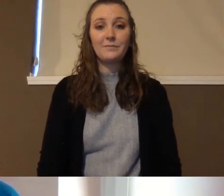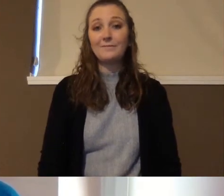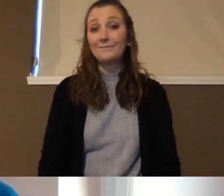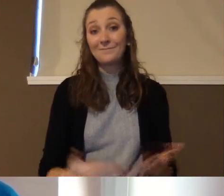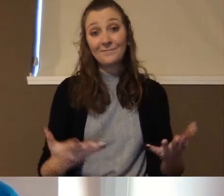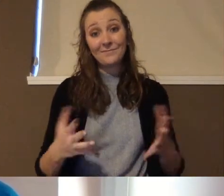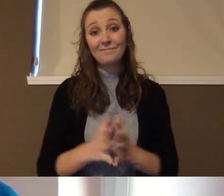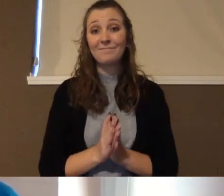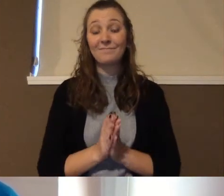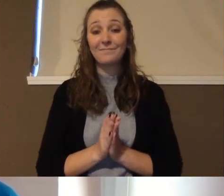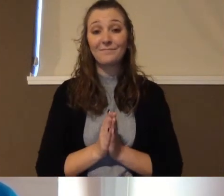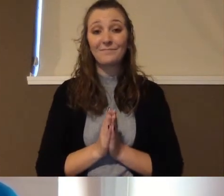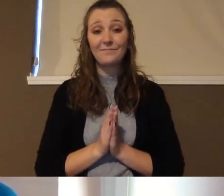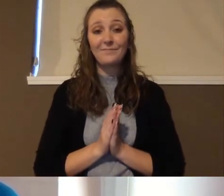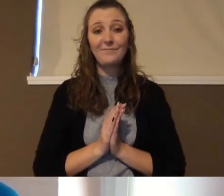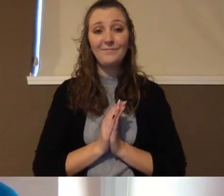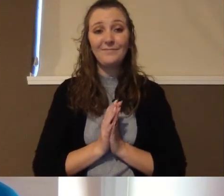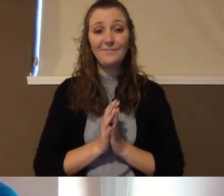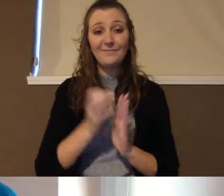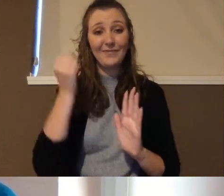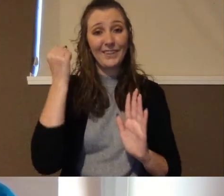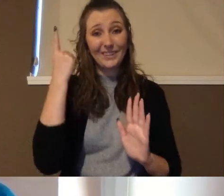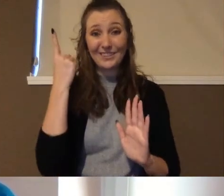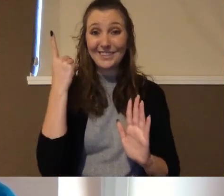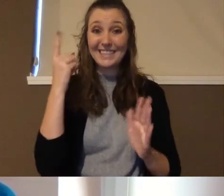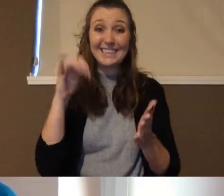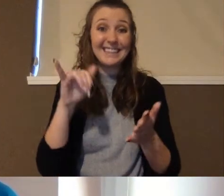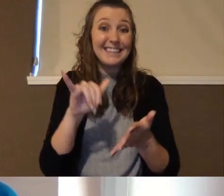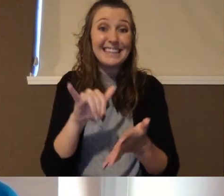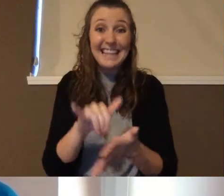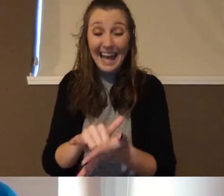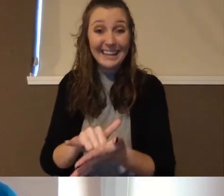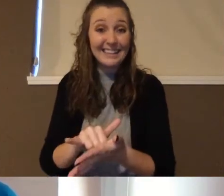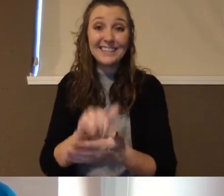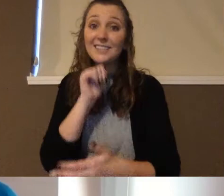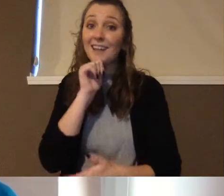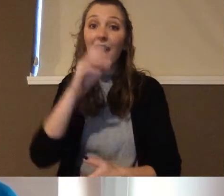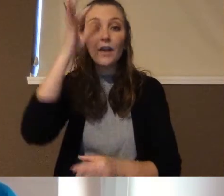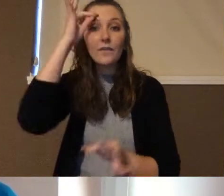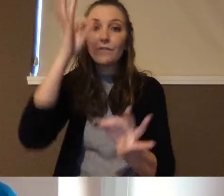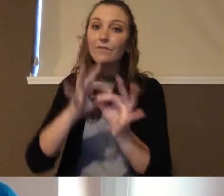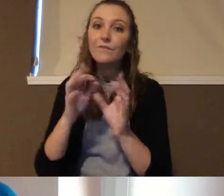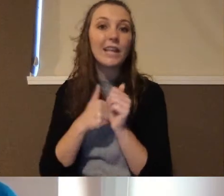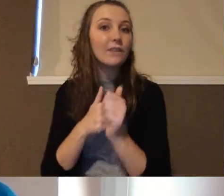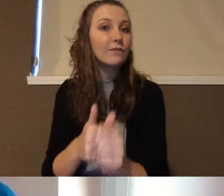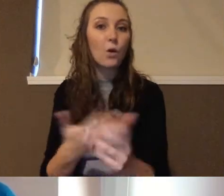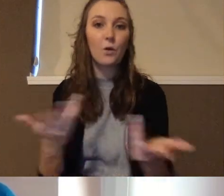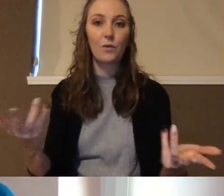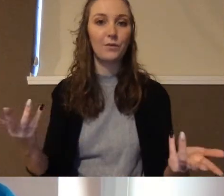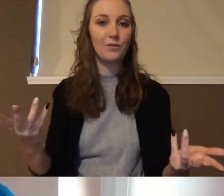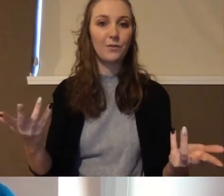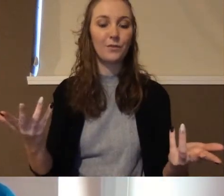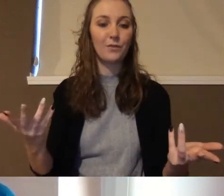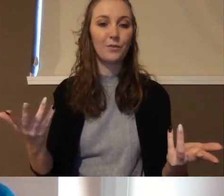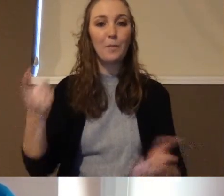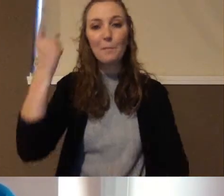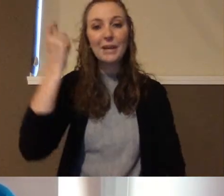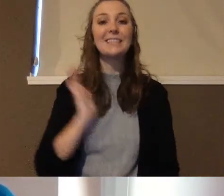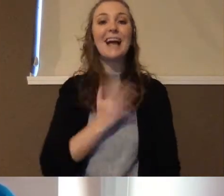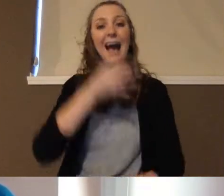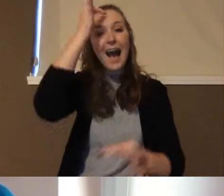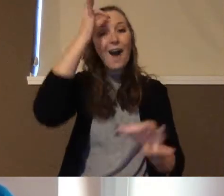Nothing could be clearer. And nothing could be